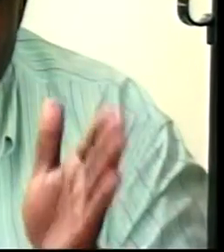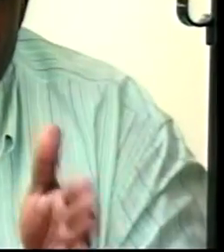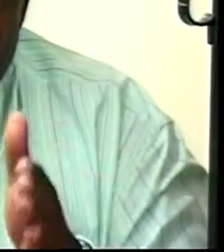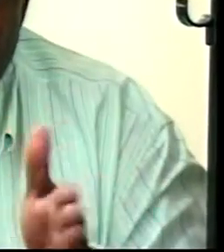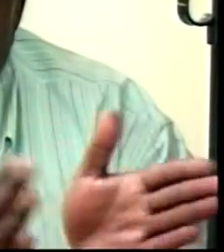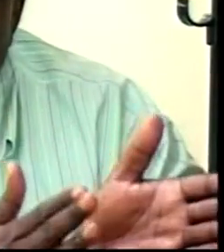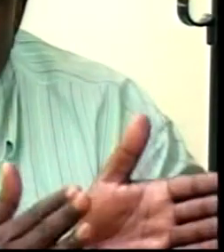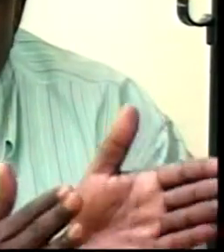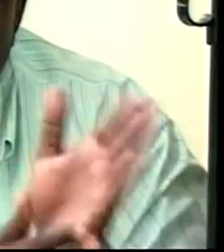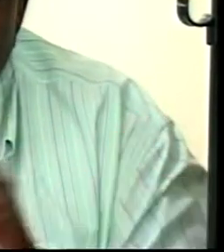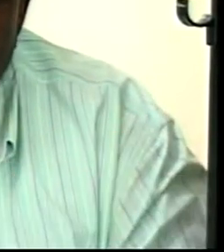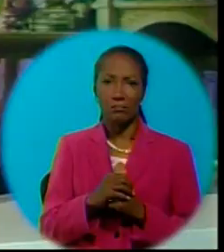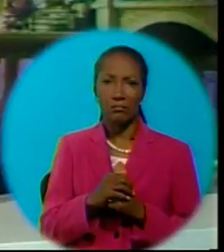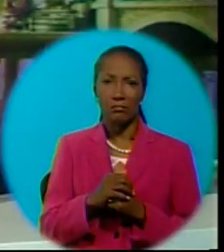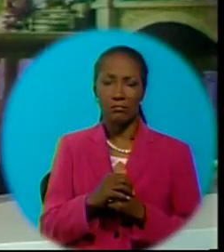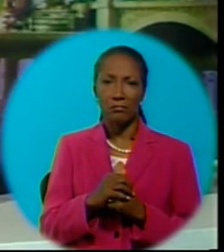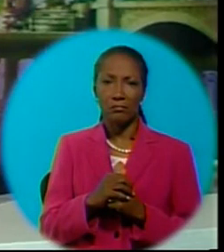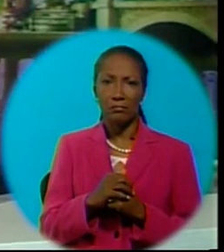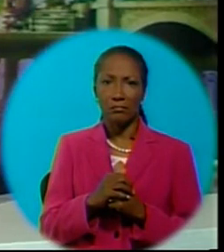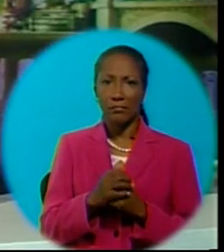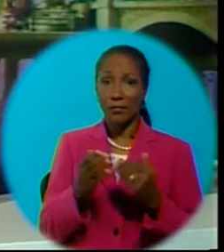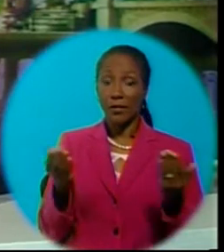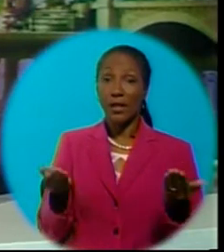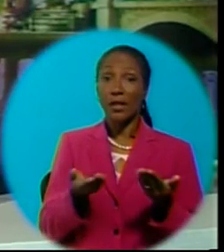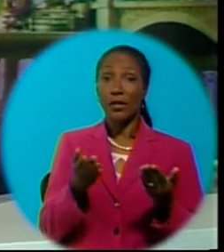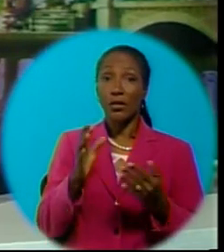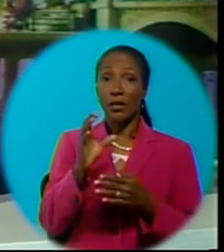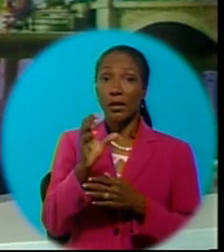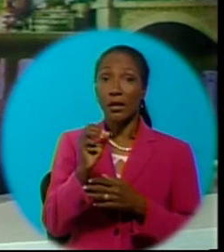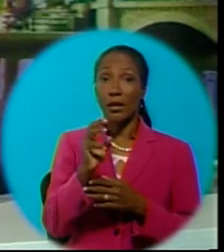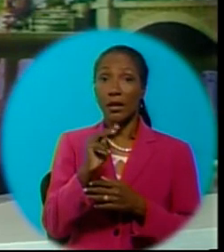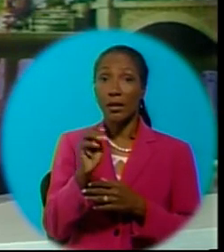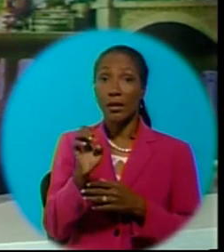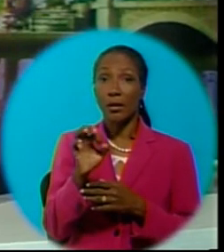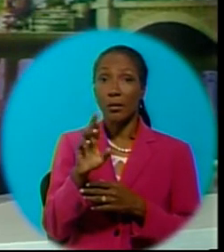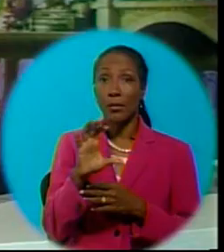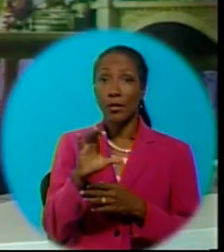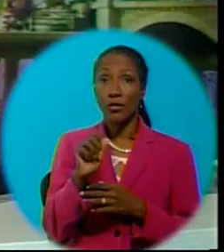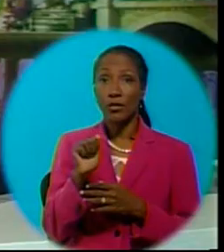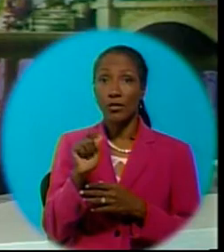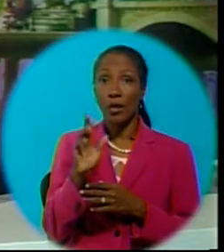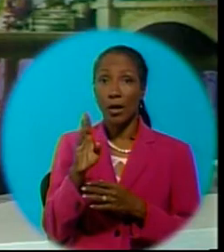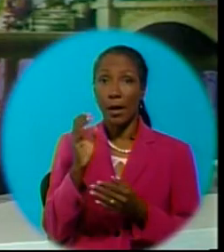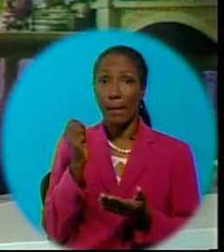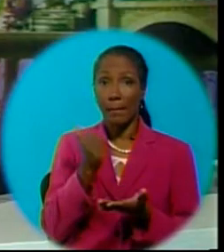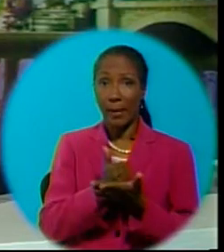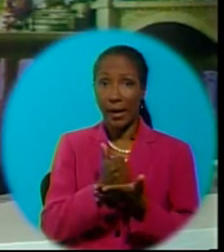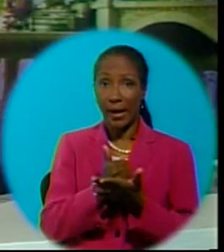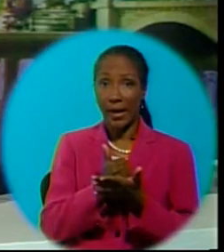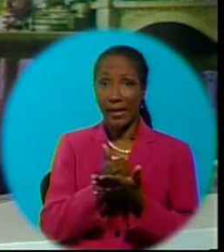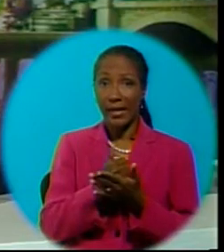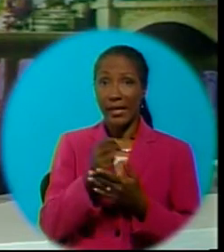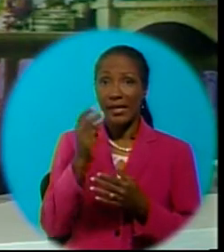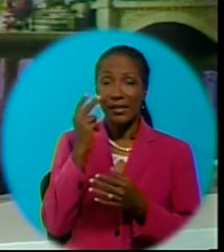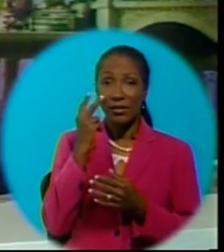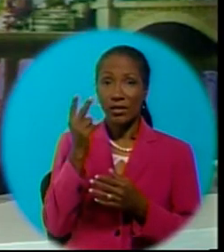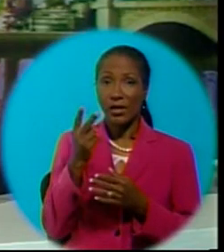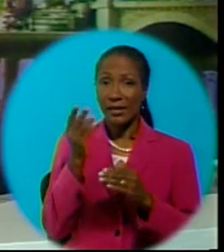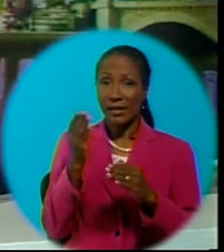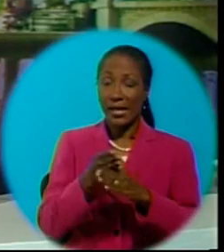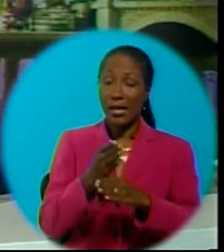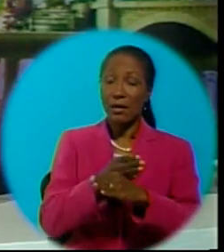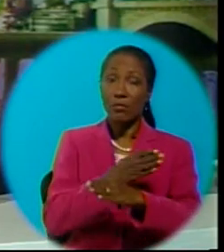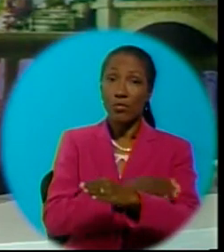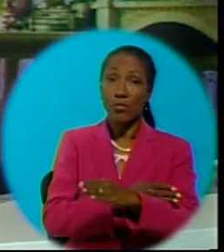pure labor arbitrage. A local commercial bank is seeking to raise the bar for credit card security by